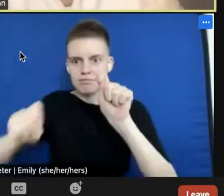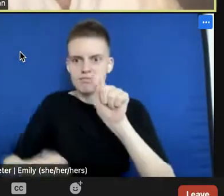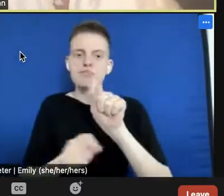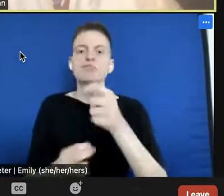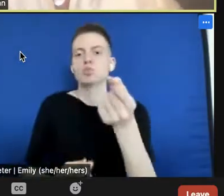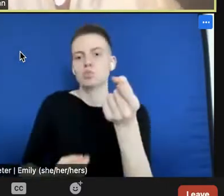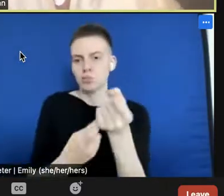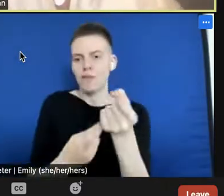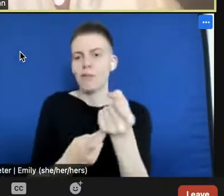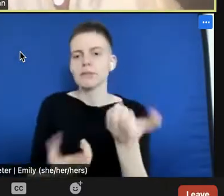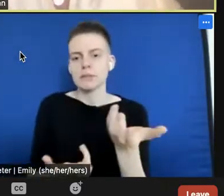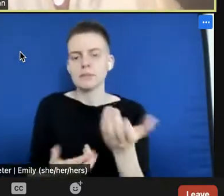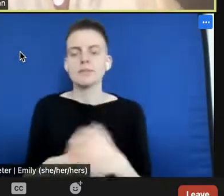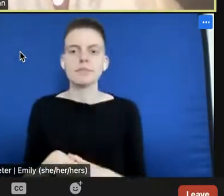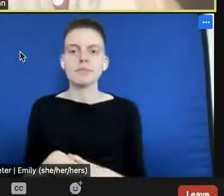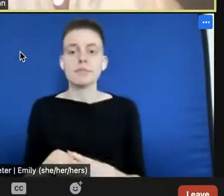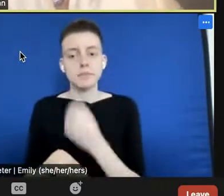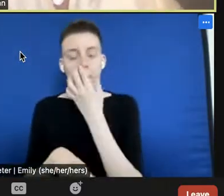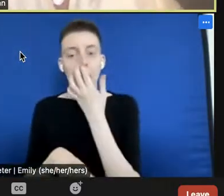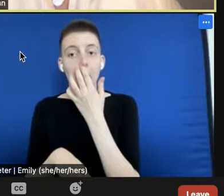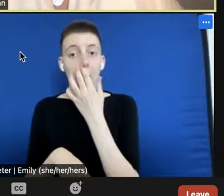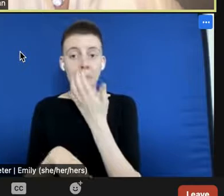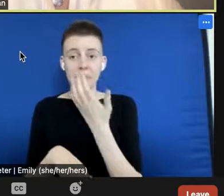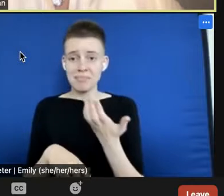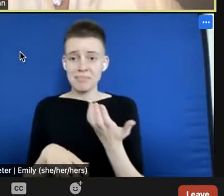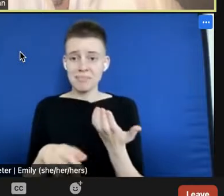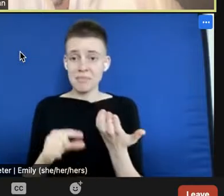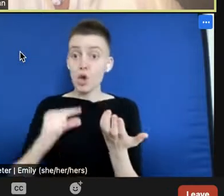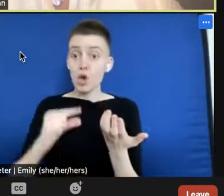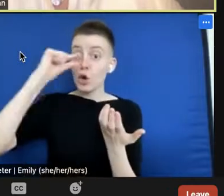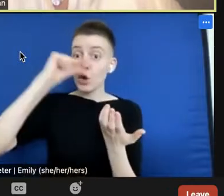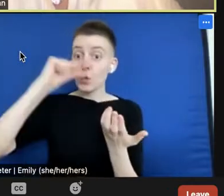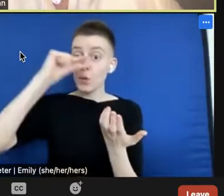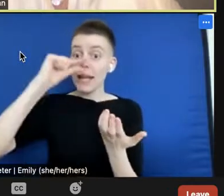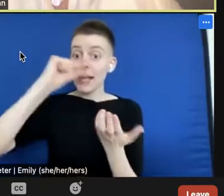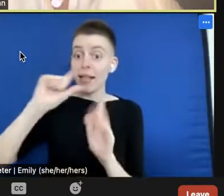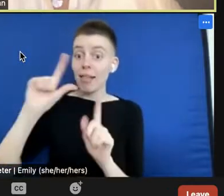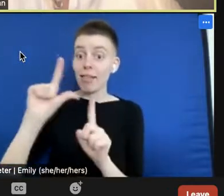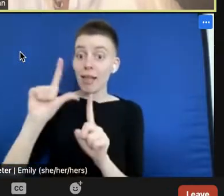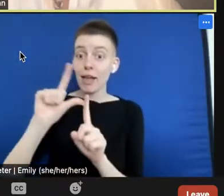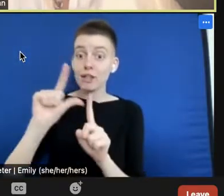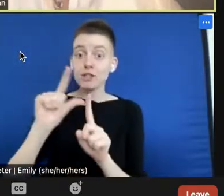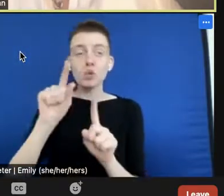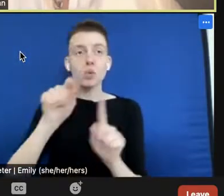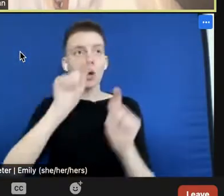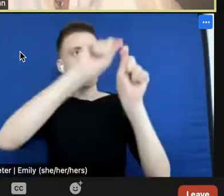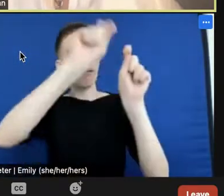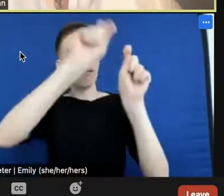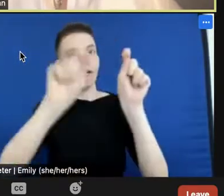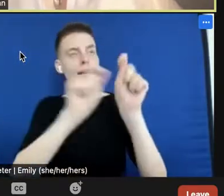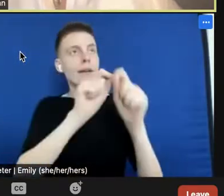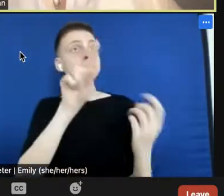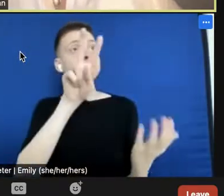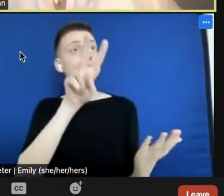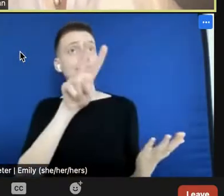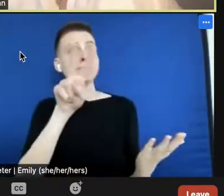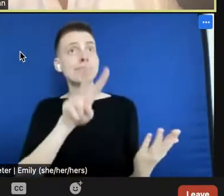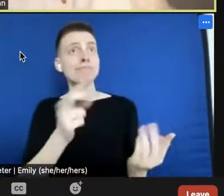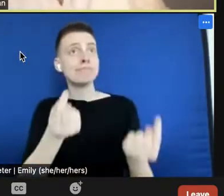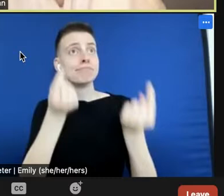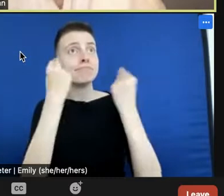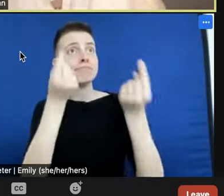So you could bubble Greek letters for me all day long and I still wouldn't know what they were. Somebody has to